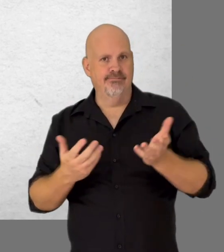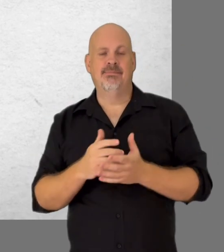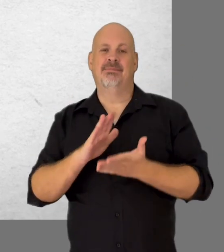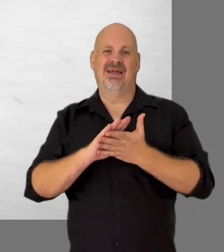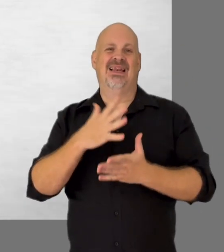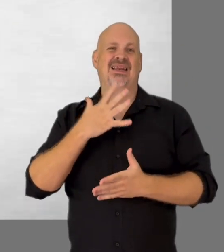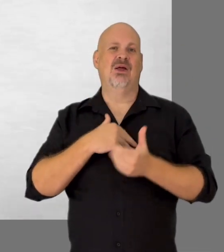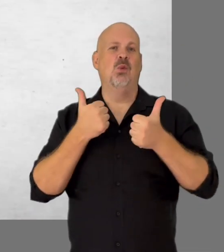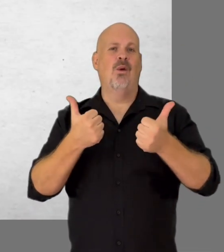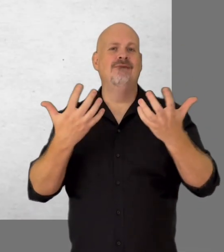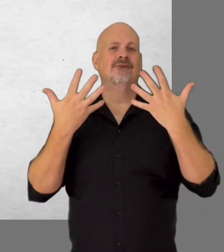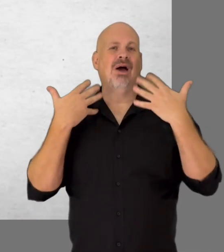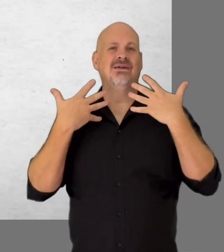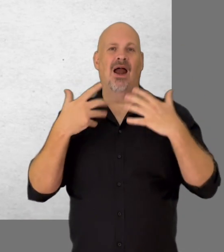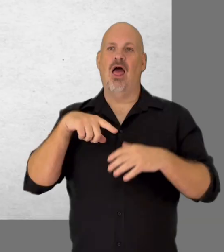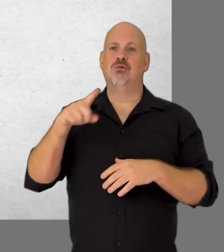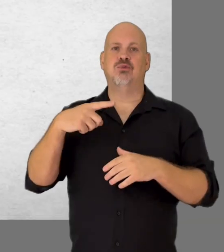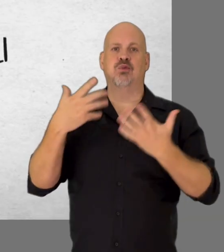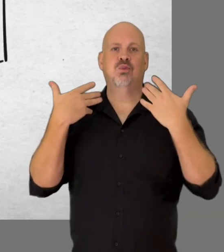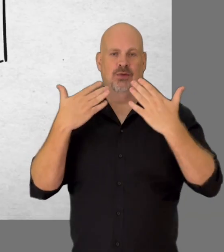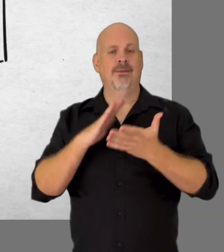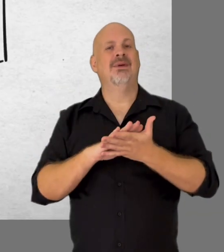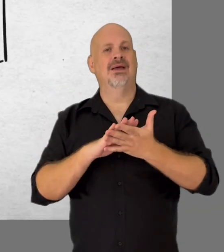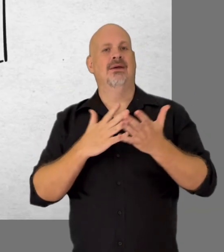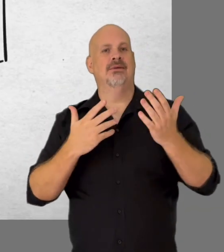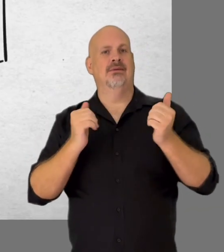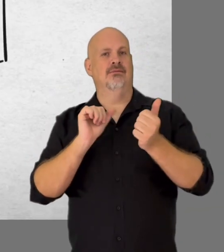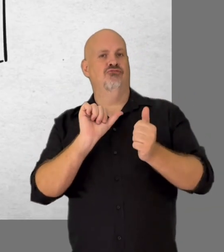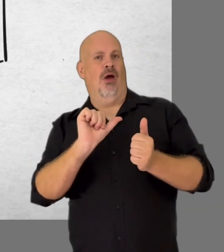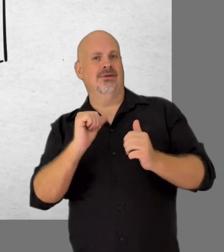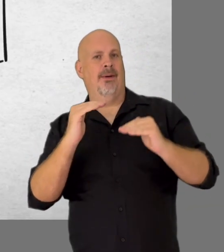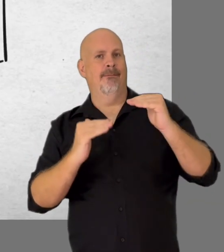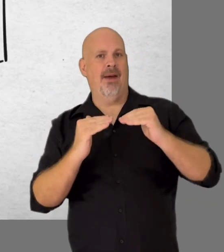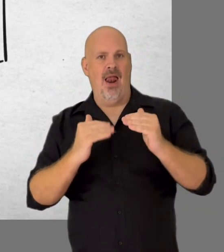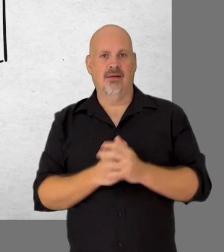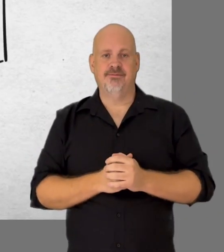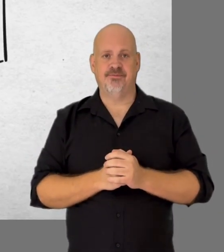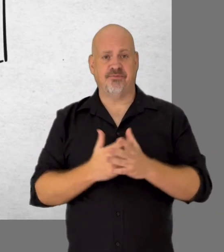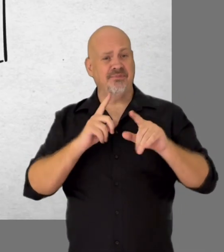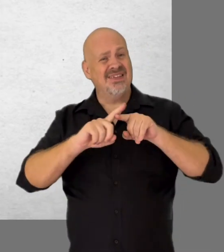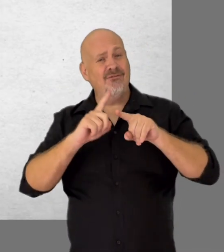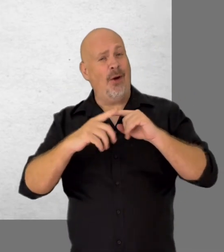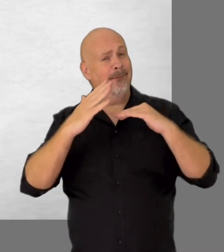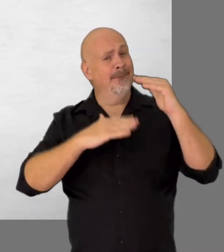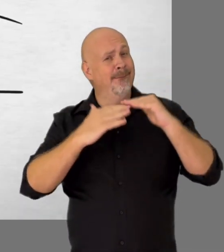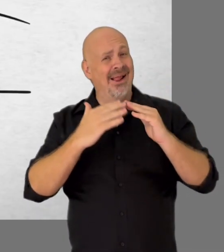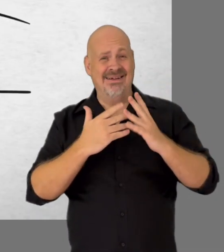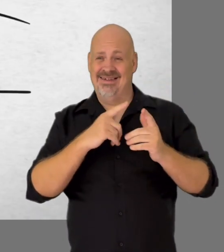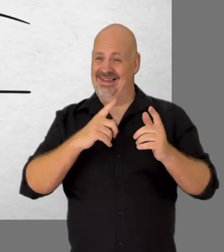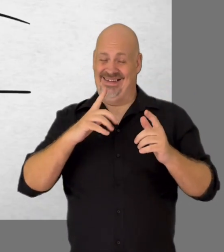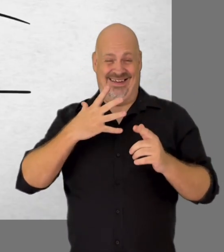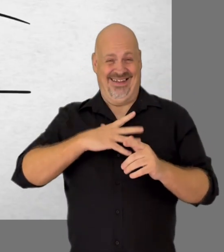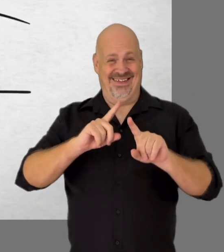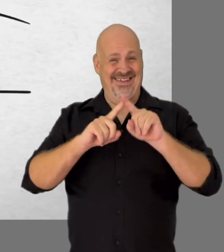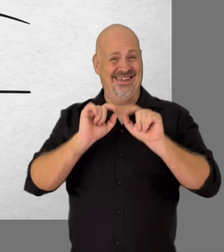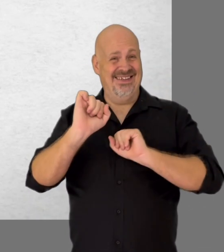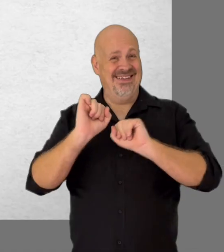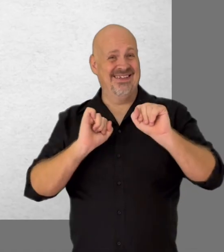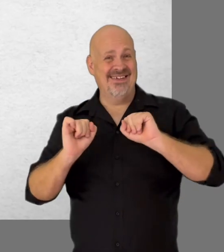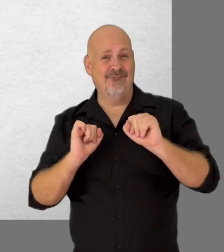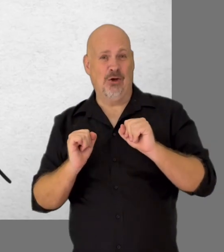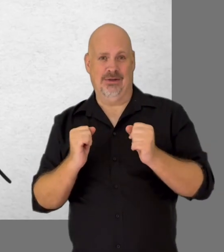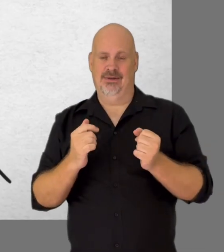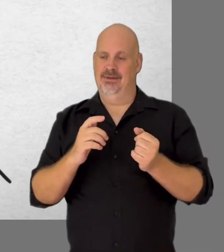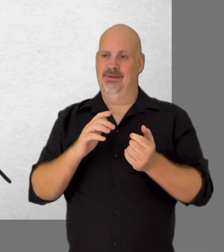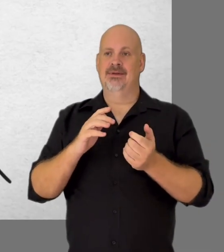the house out of balance. So a good ventilation strategy is needed. Different types of building in different locations